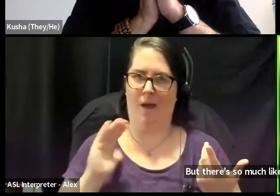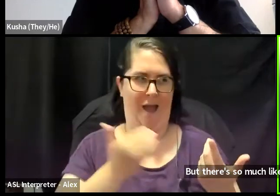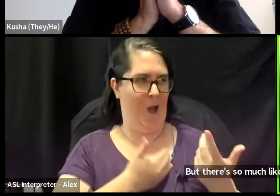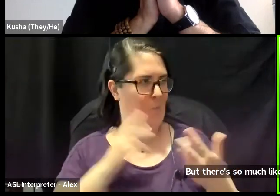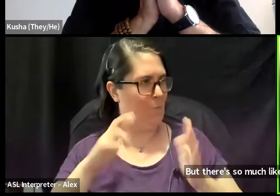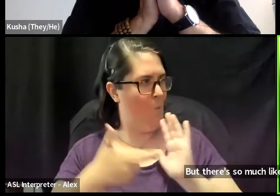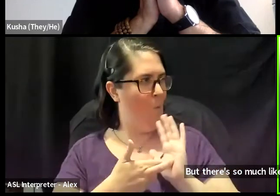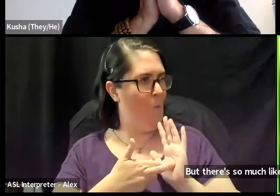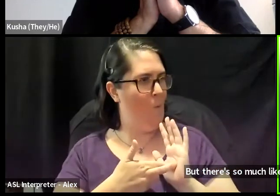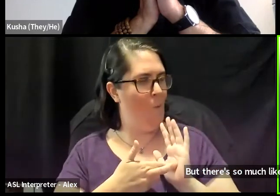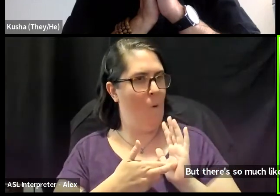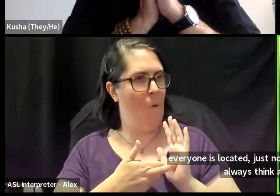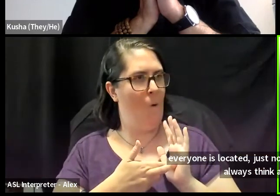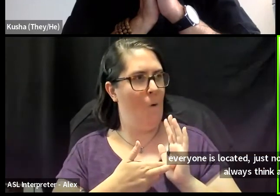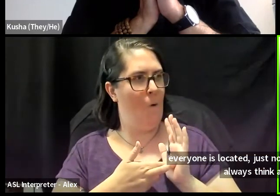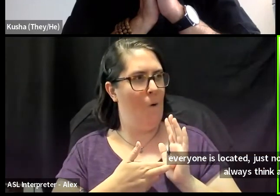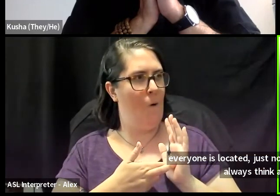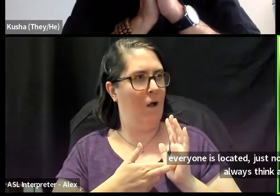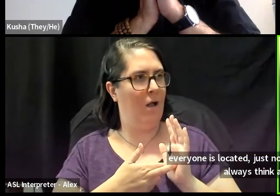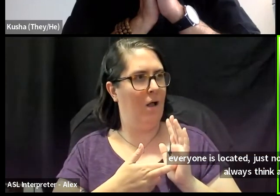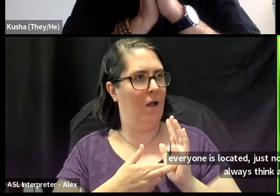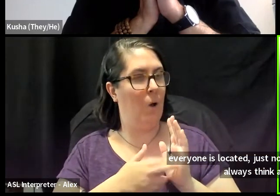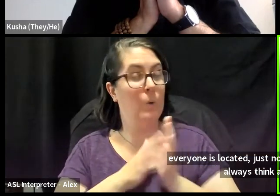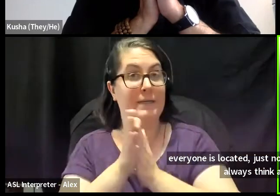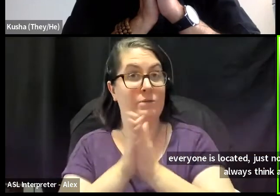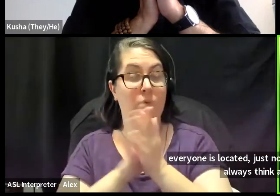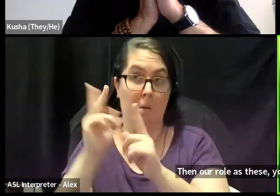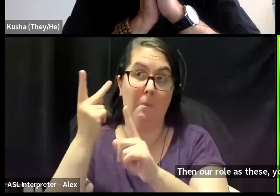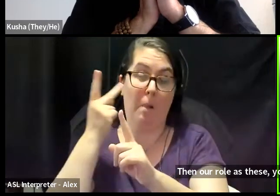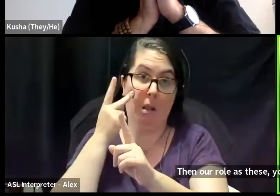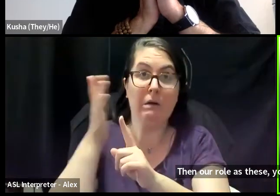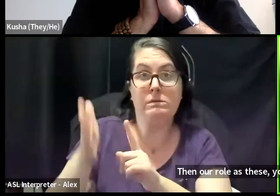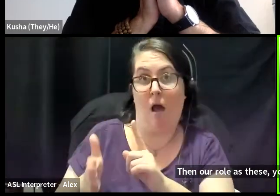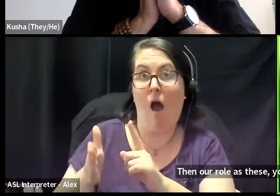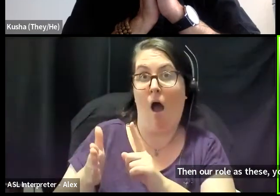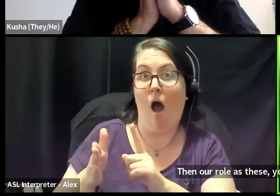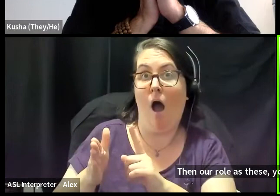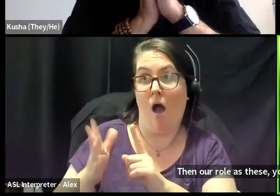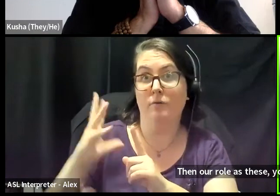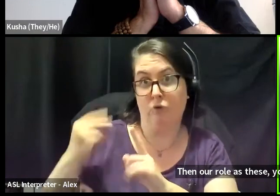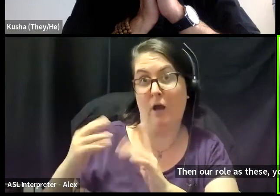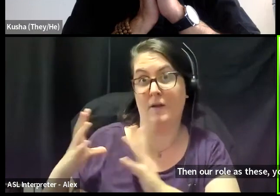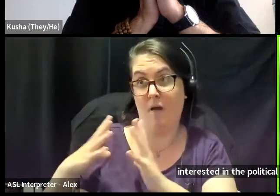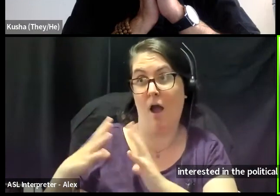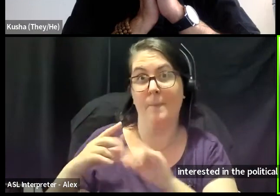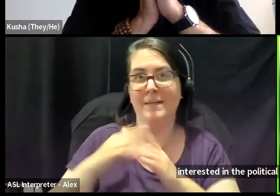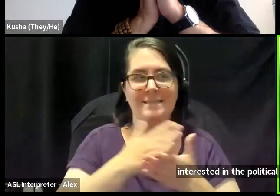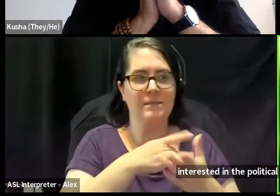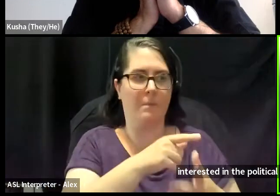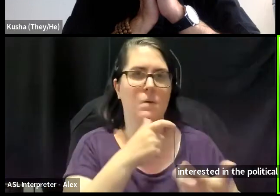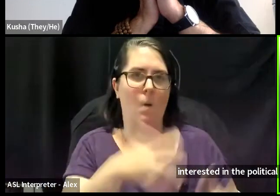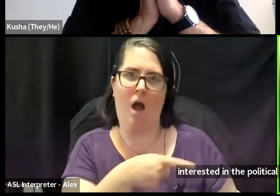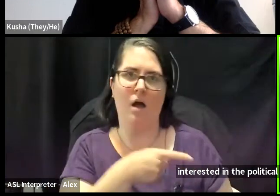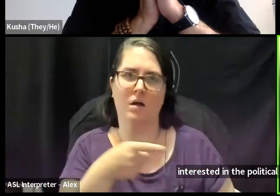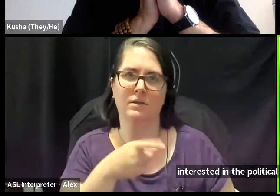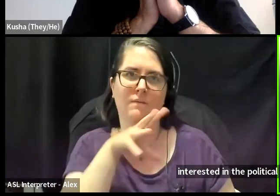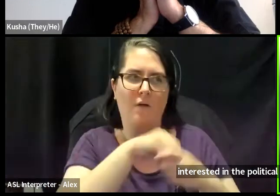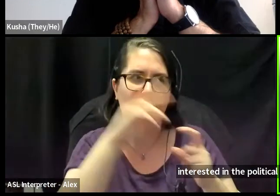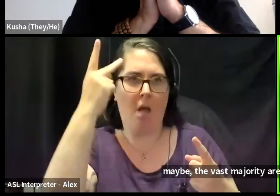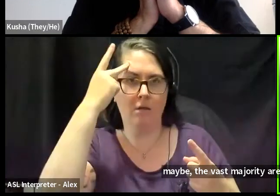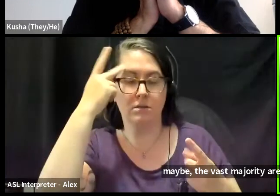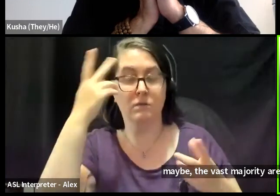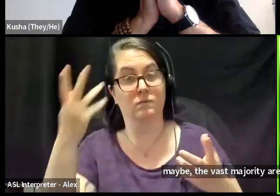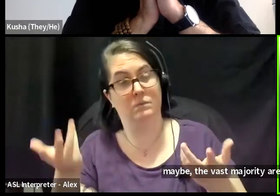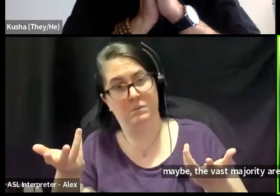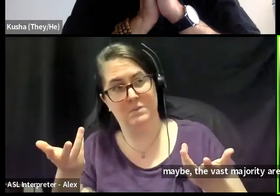these, people who are interested in the political power of drag when like maybe the vast majority are not, right? And then how do we do our work if